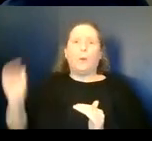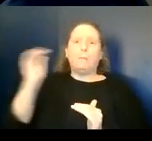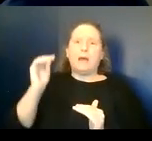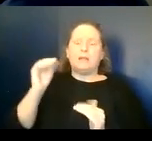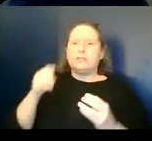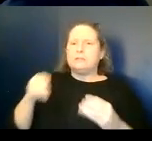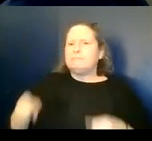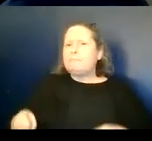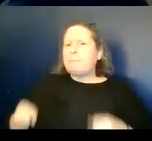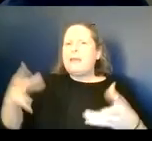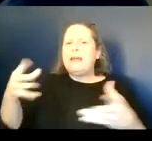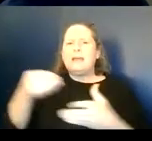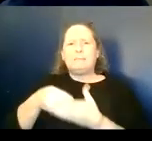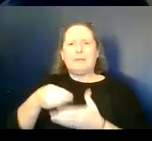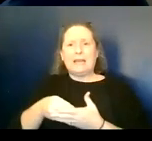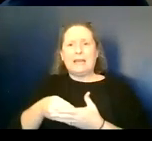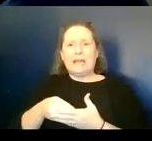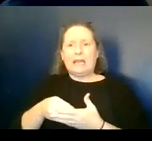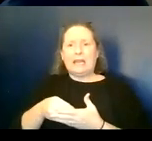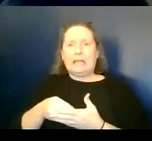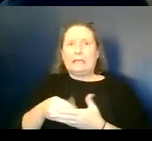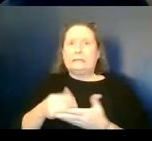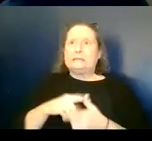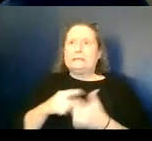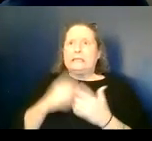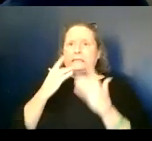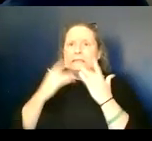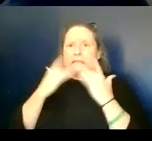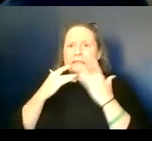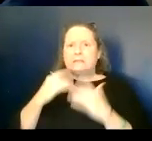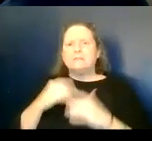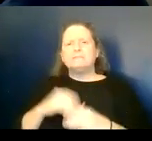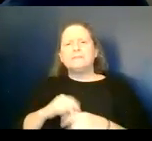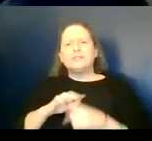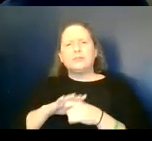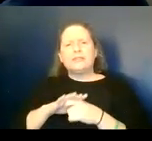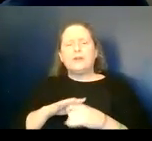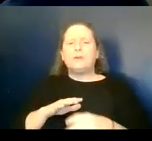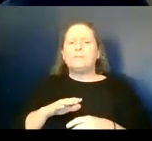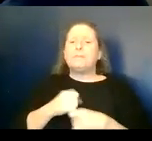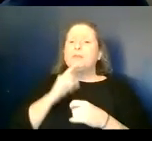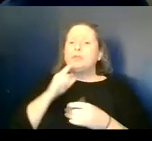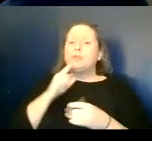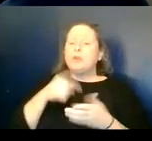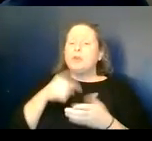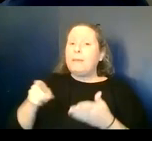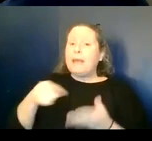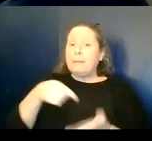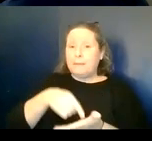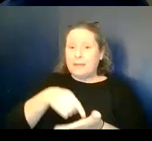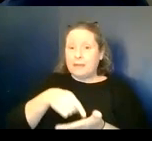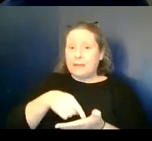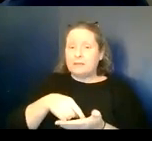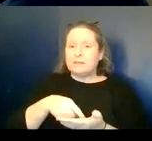on things you like to pay money, and also make sure that you pay your bills in a timely